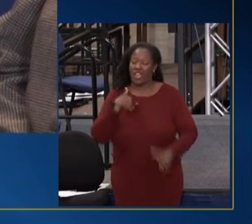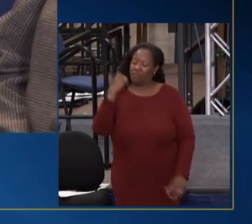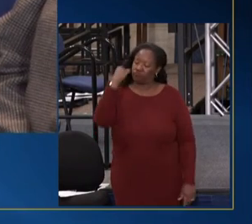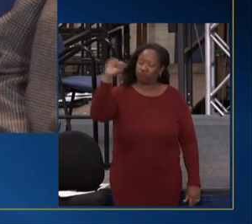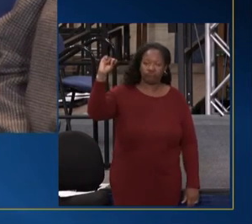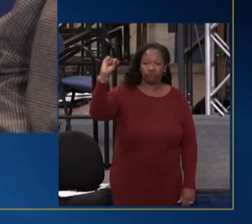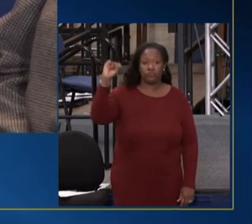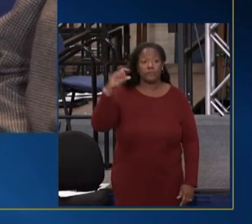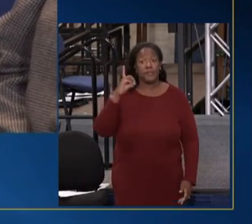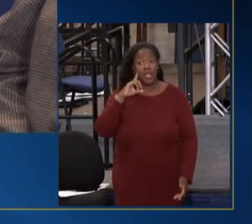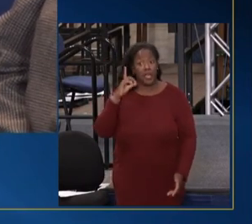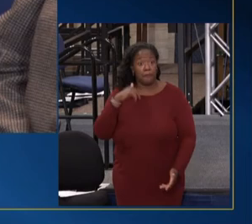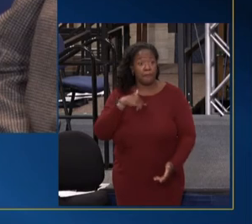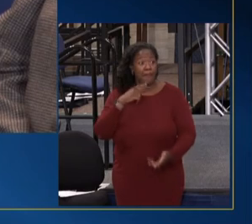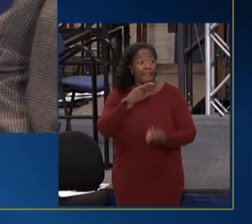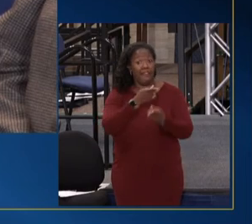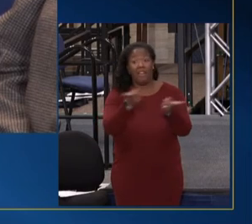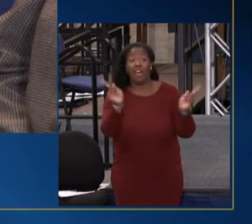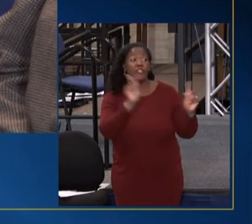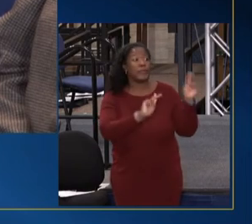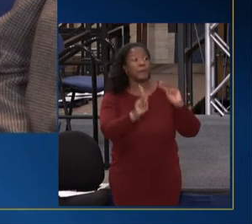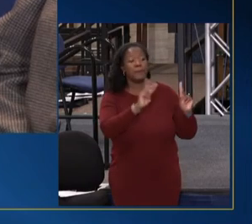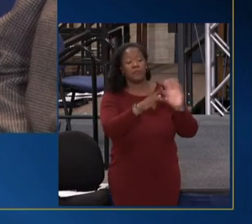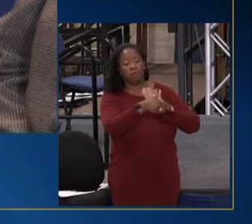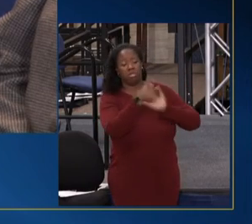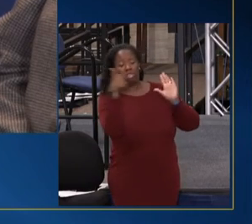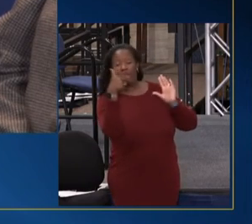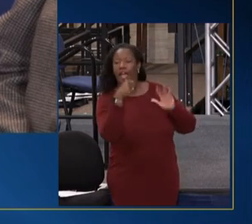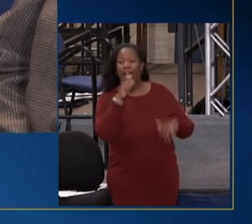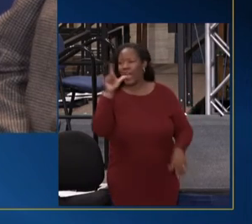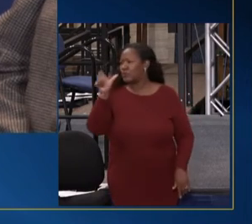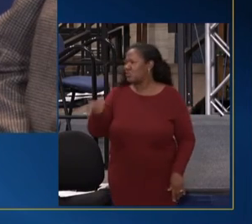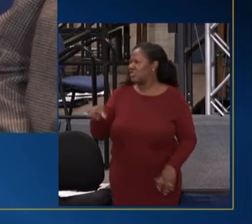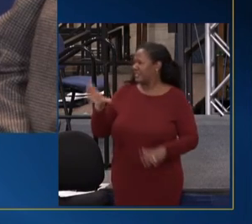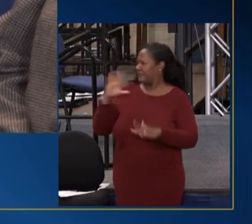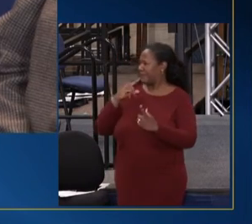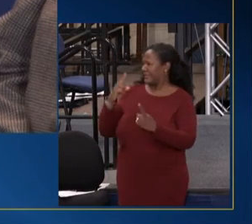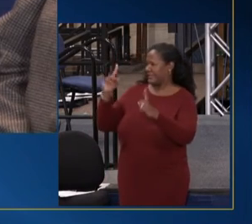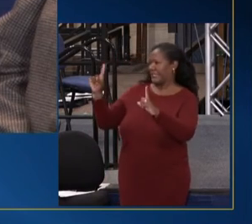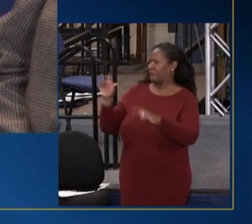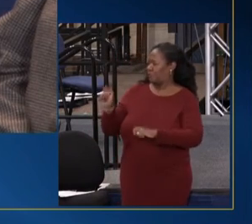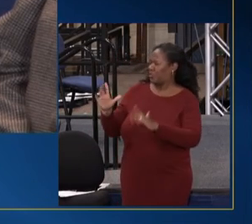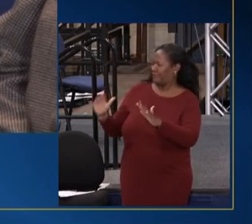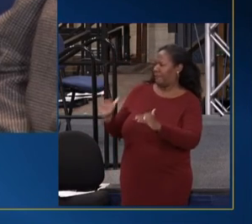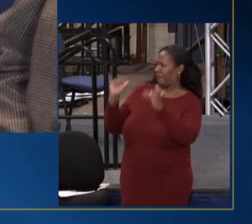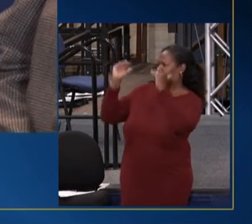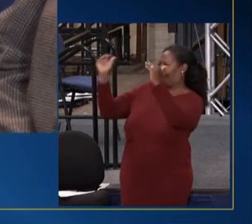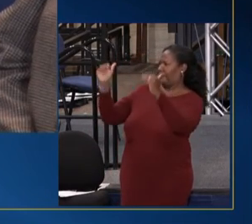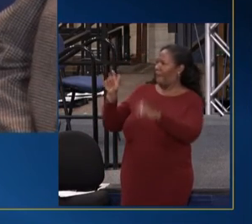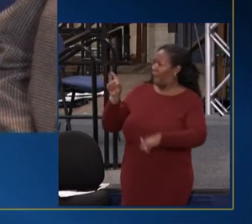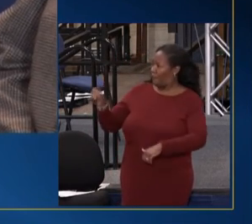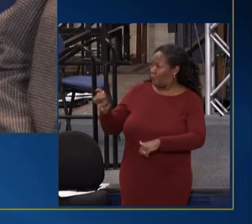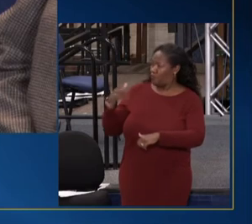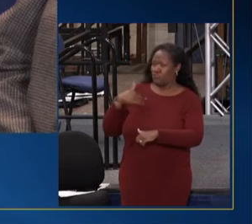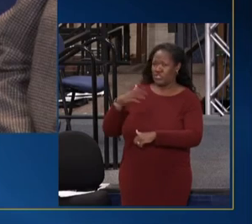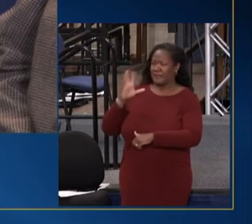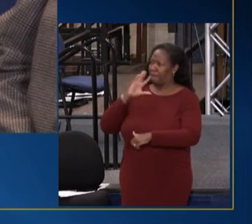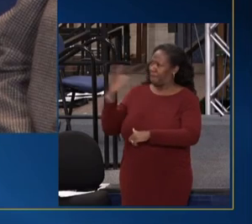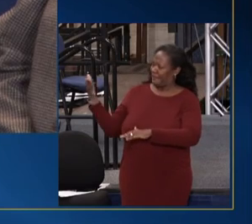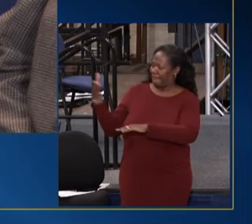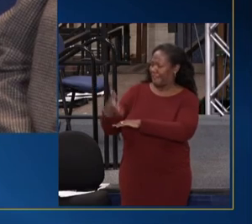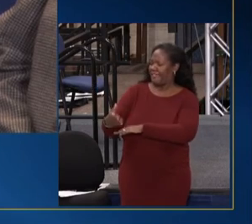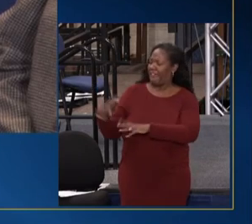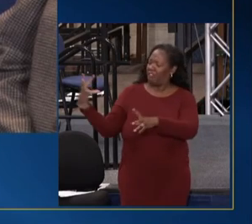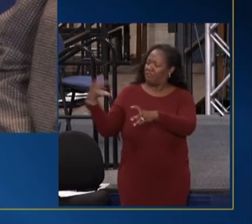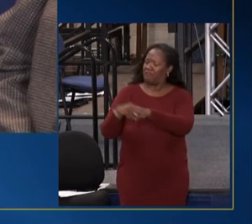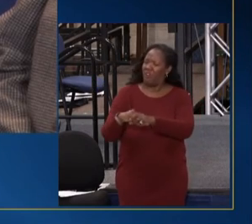means and by others in society, I shouldn't be where I am. I shouldn't be in this place. I shouldn't be that voice at the table who's